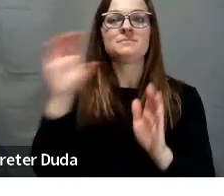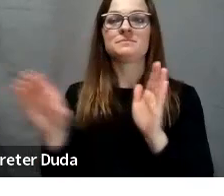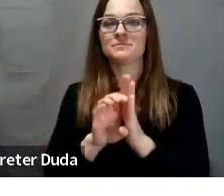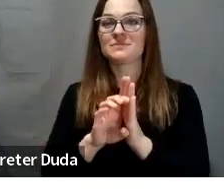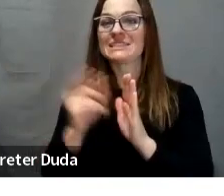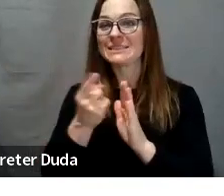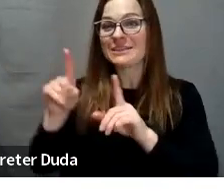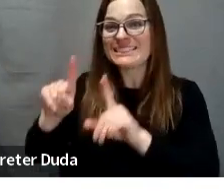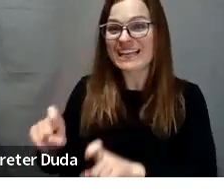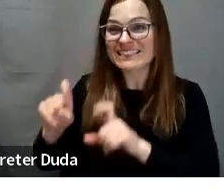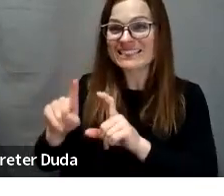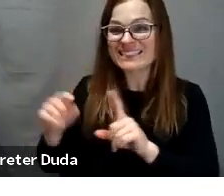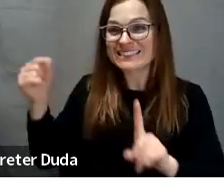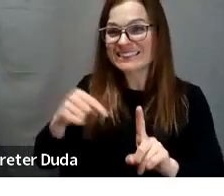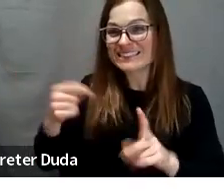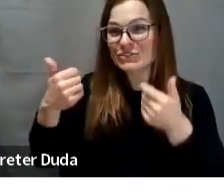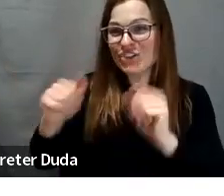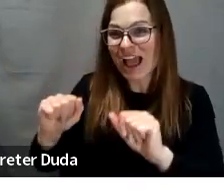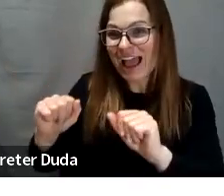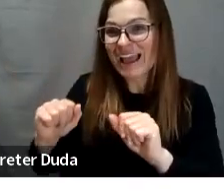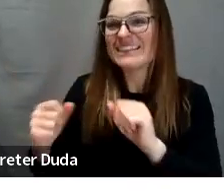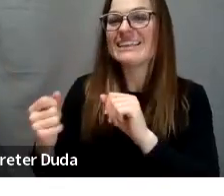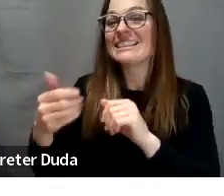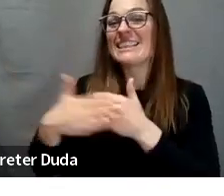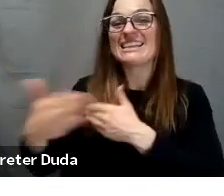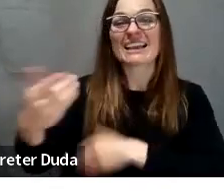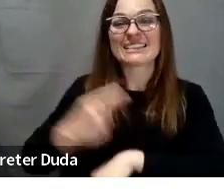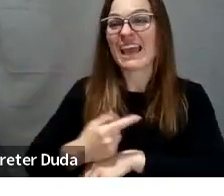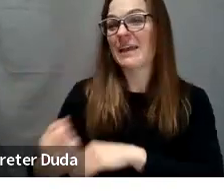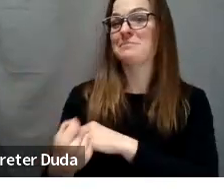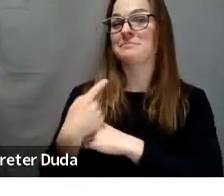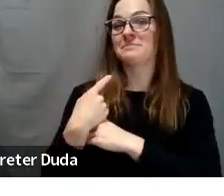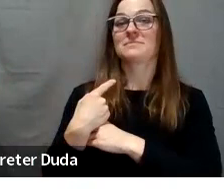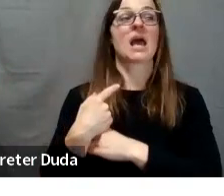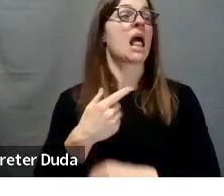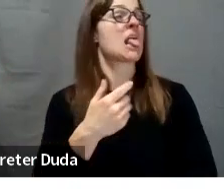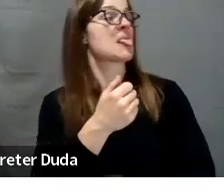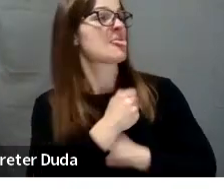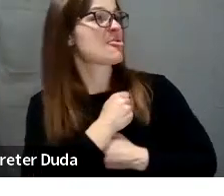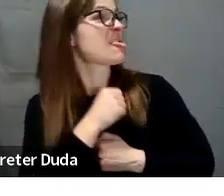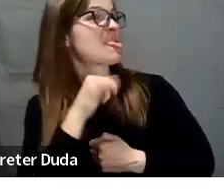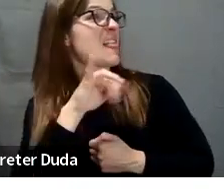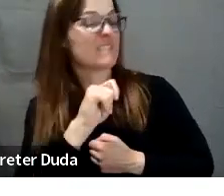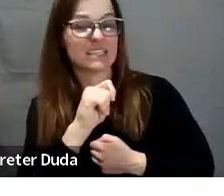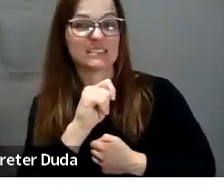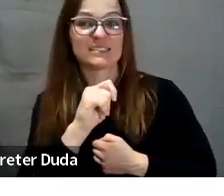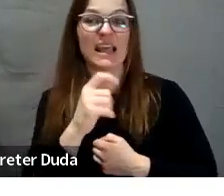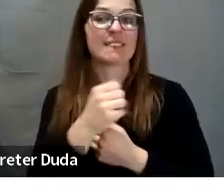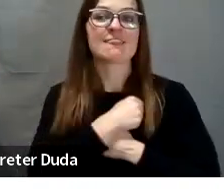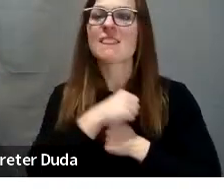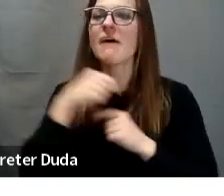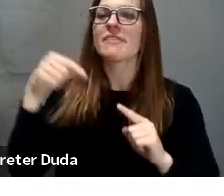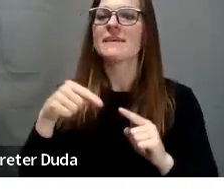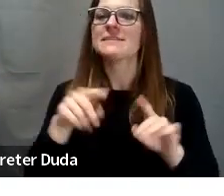actually tested it out, and she texted me the next day after using it, and she's like, I love this bench thing, which I have an image of that,